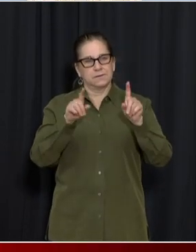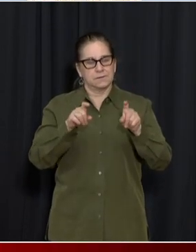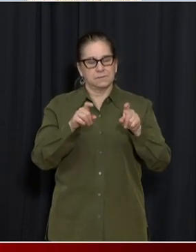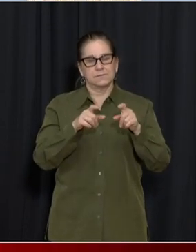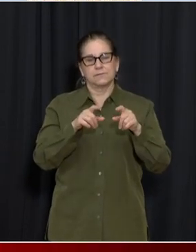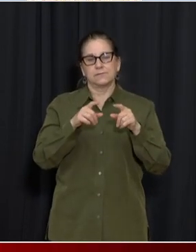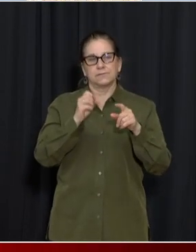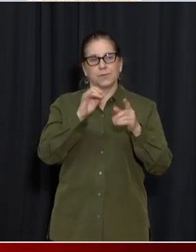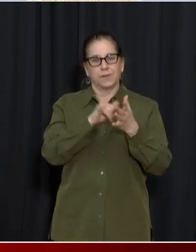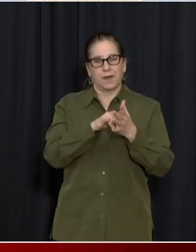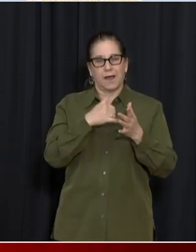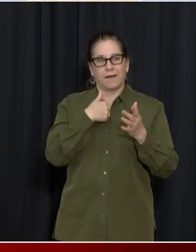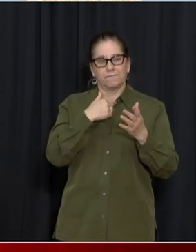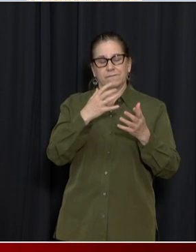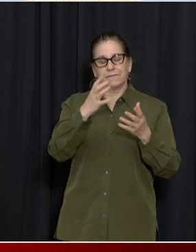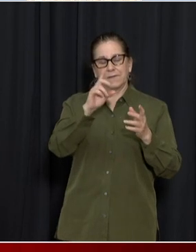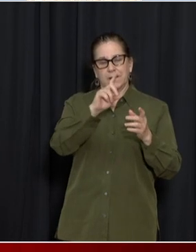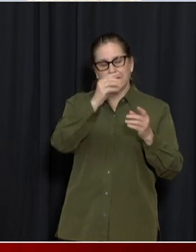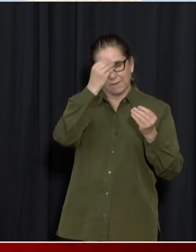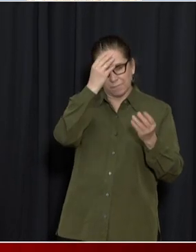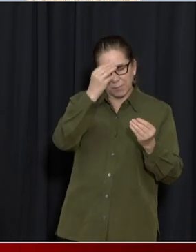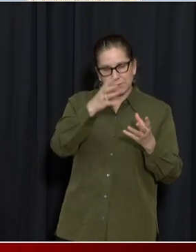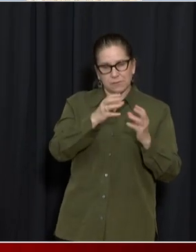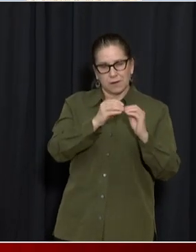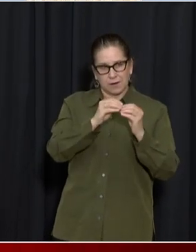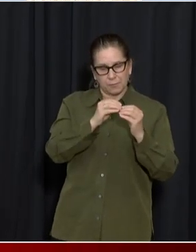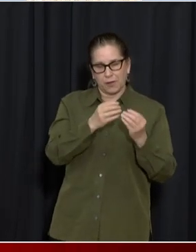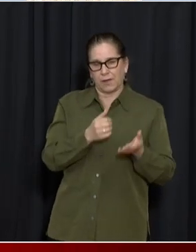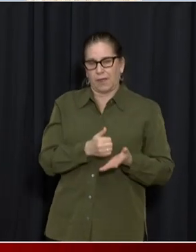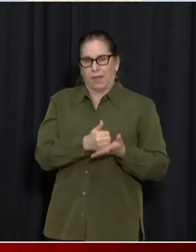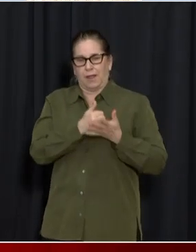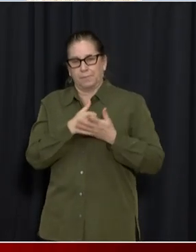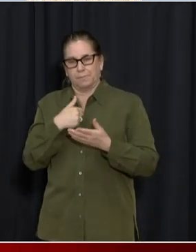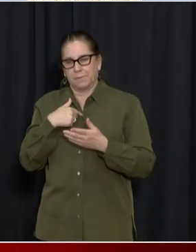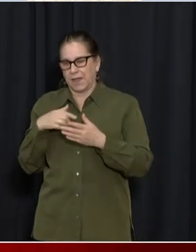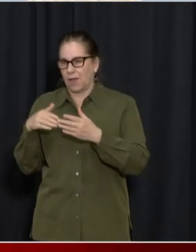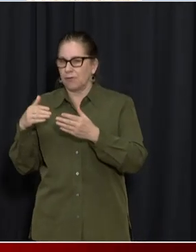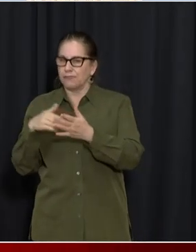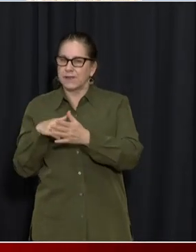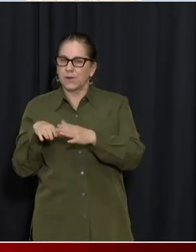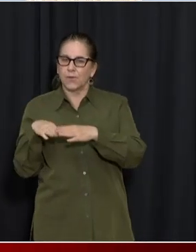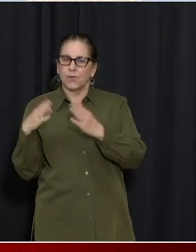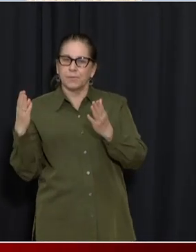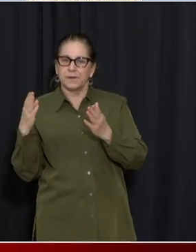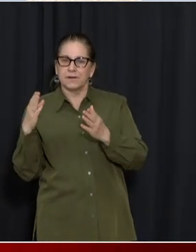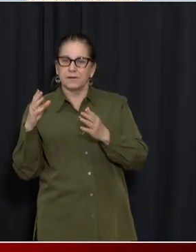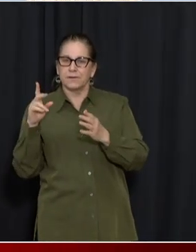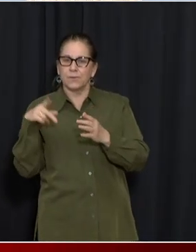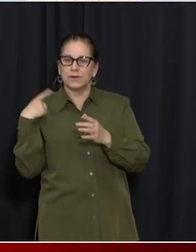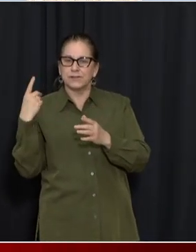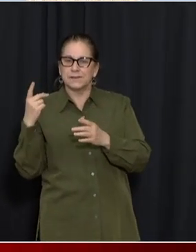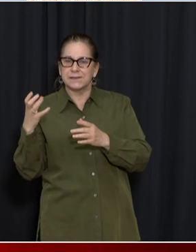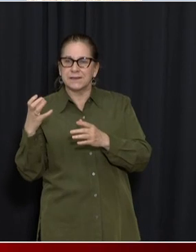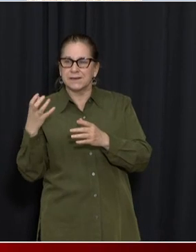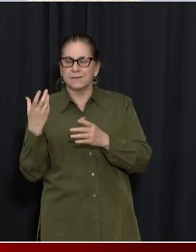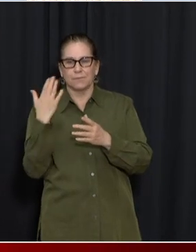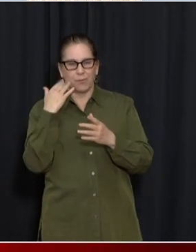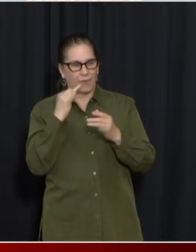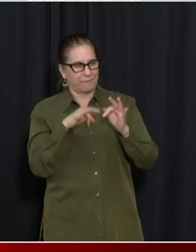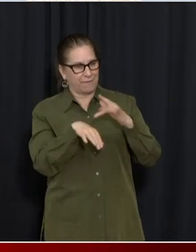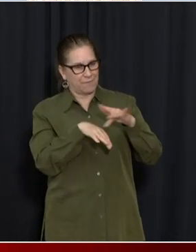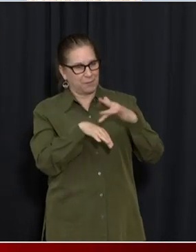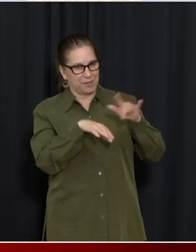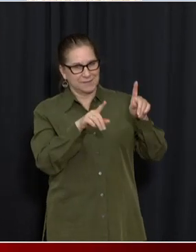week. Our healthcare capacity is also very critical because what's important for everybody to recognize that